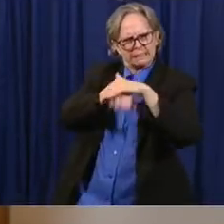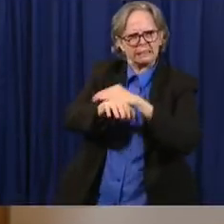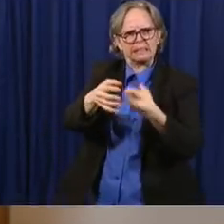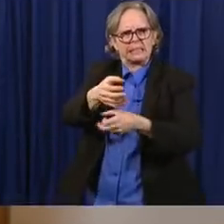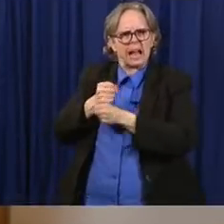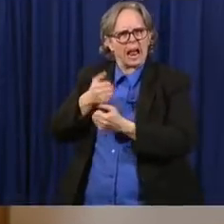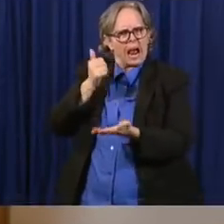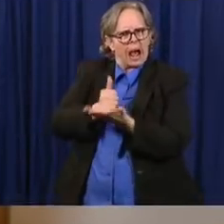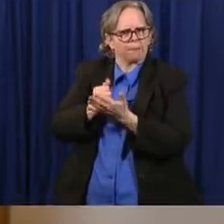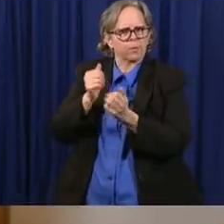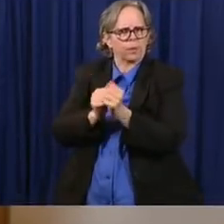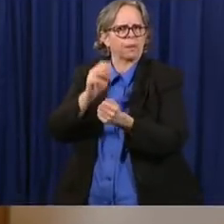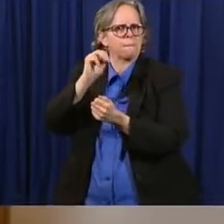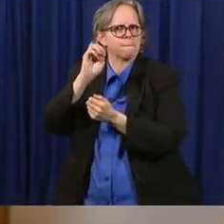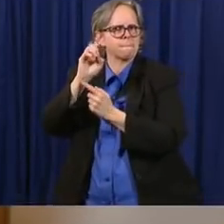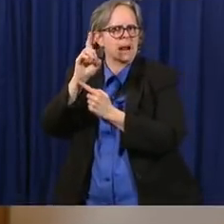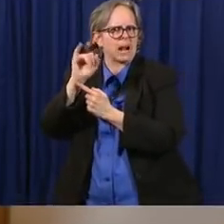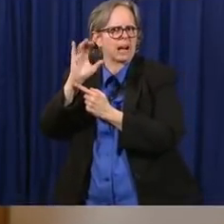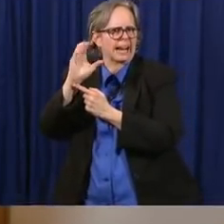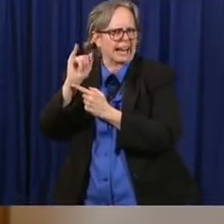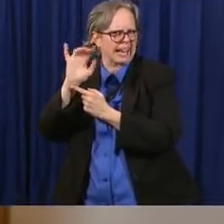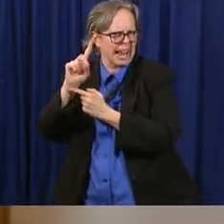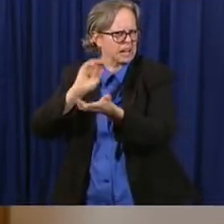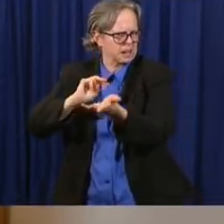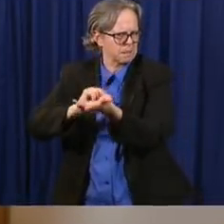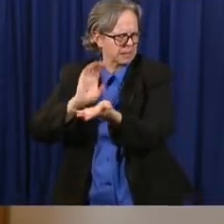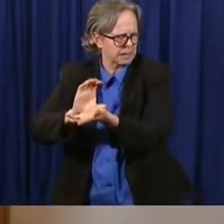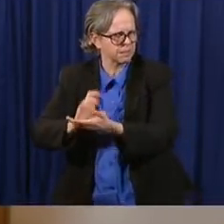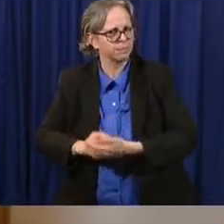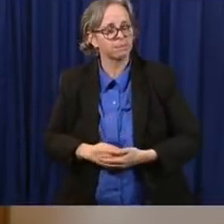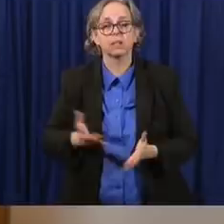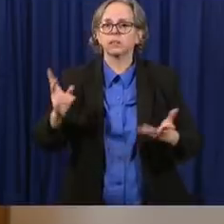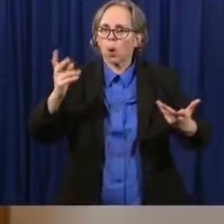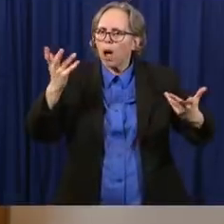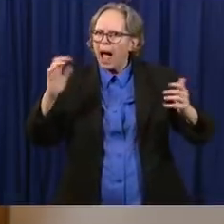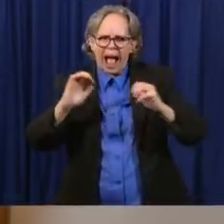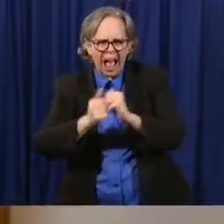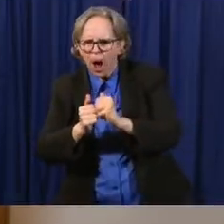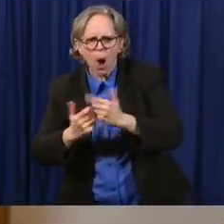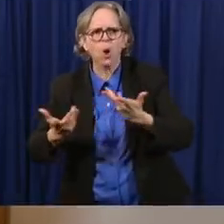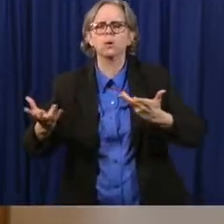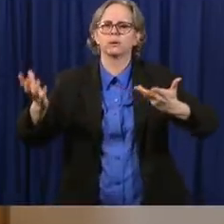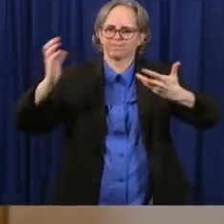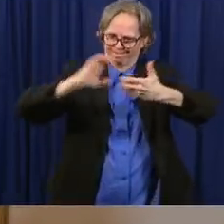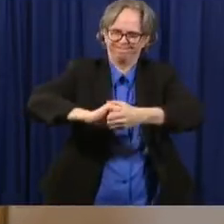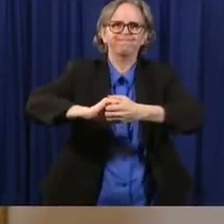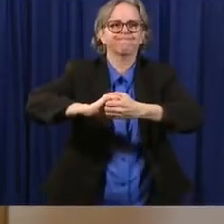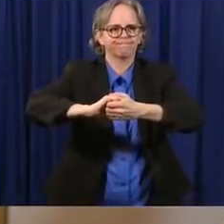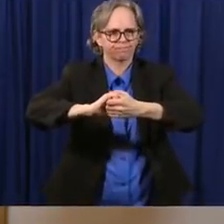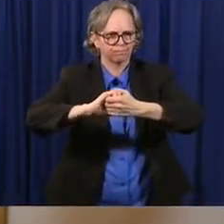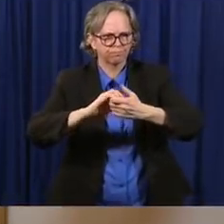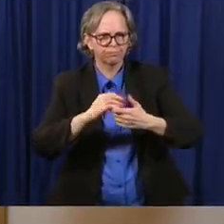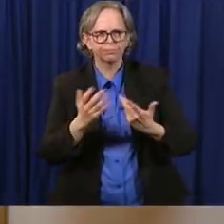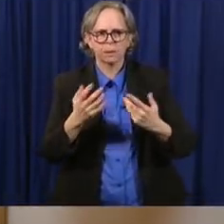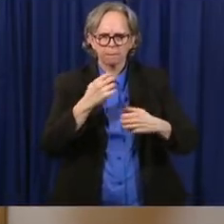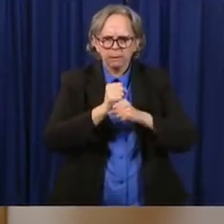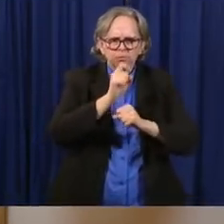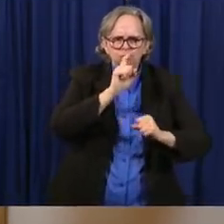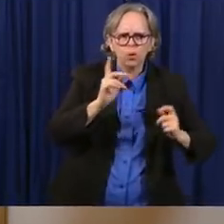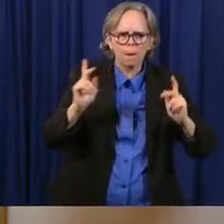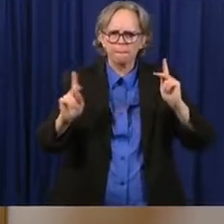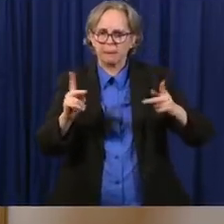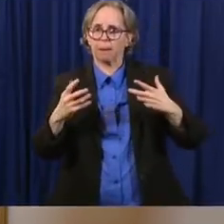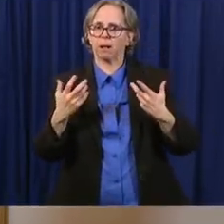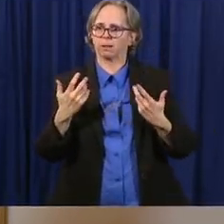crisis. They have collaborated to maintain the health of individuals, to keep them out of the hospital and reduce undue strain on our